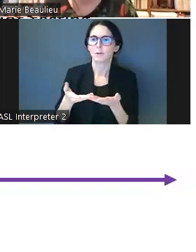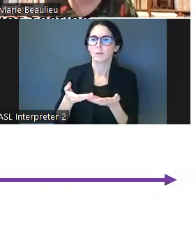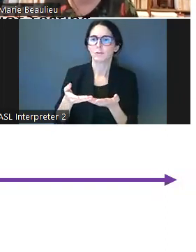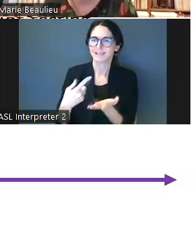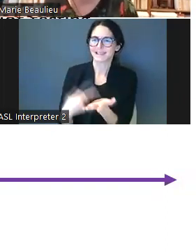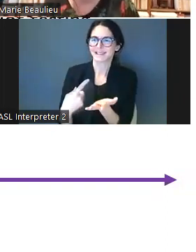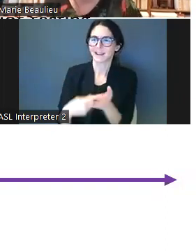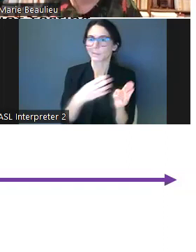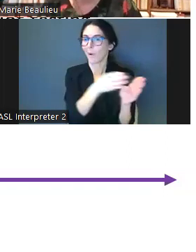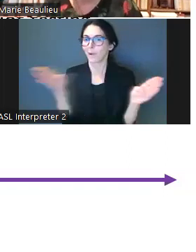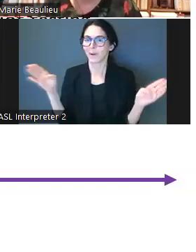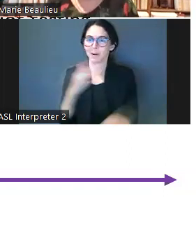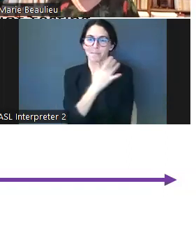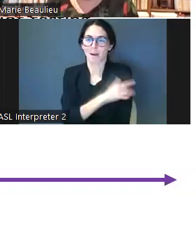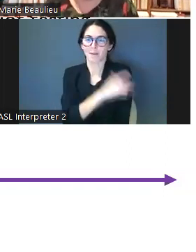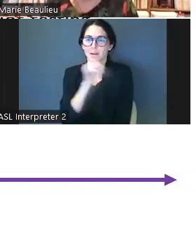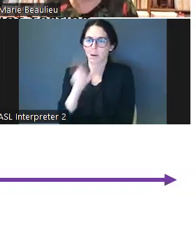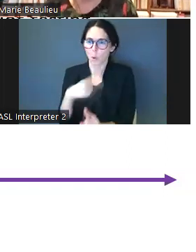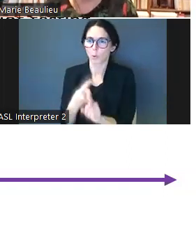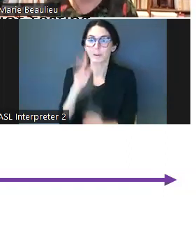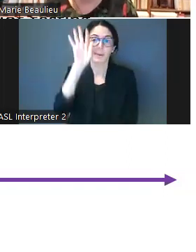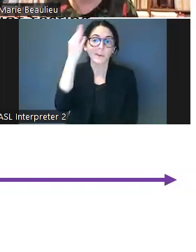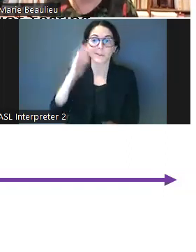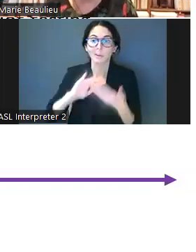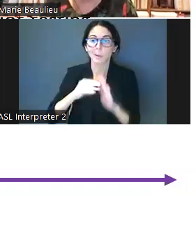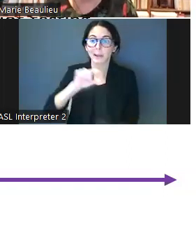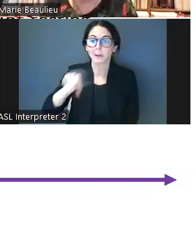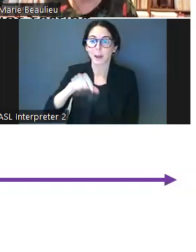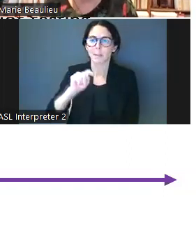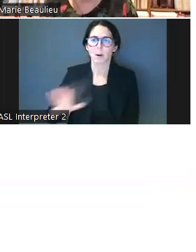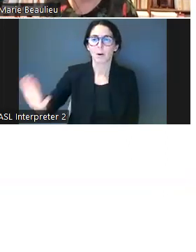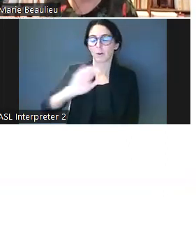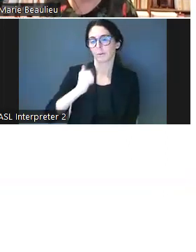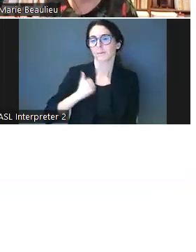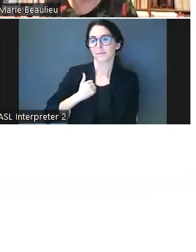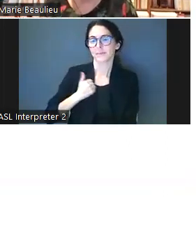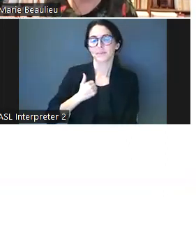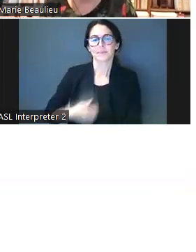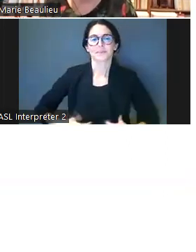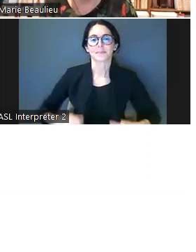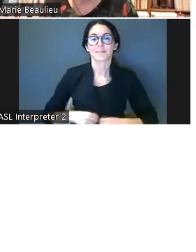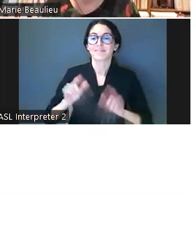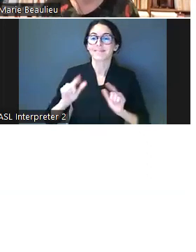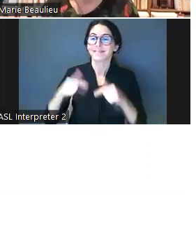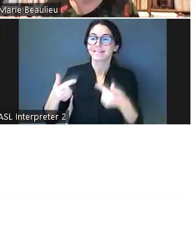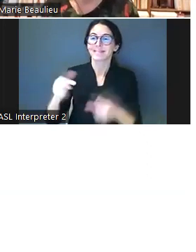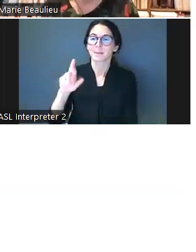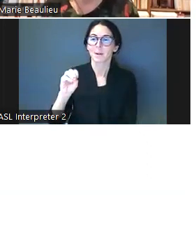province or broader than the Francophone communities all around. So, Roxane.